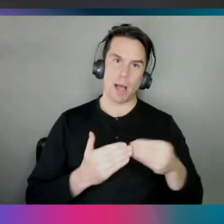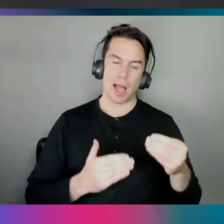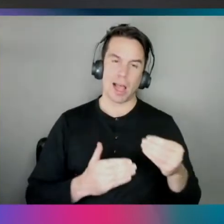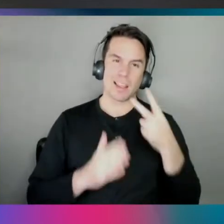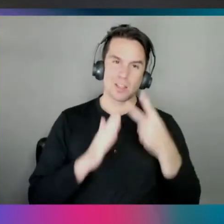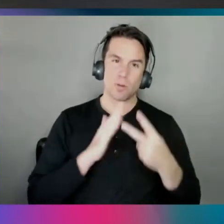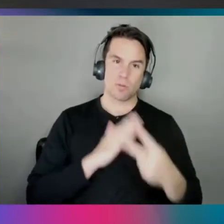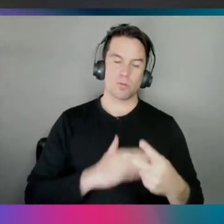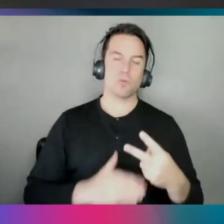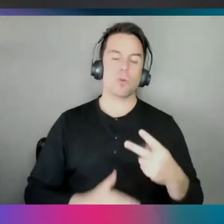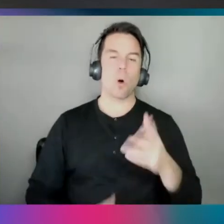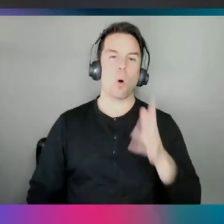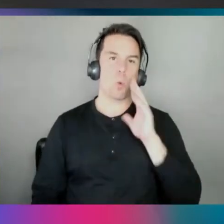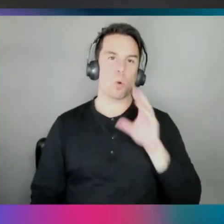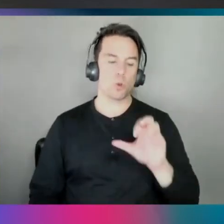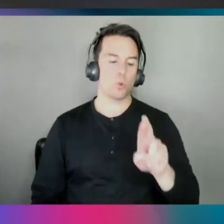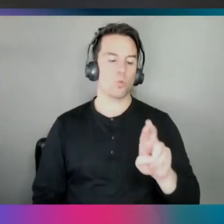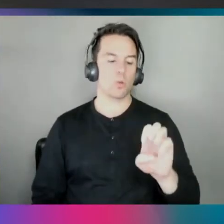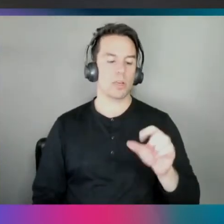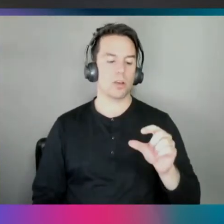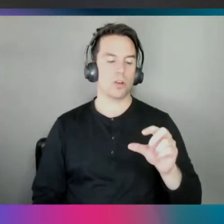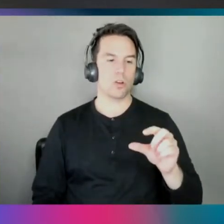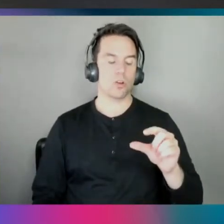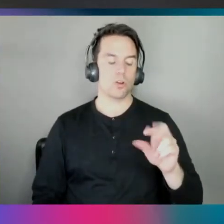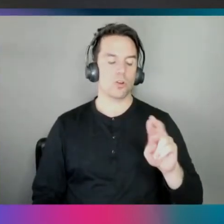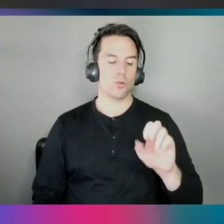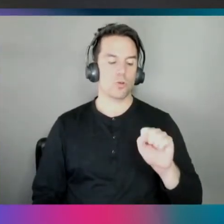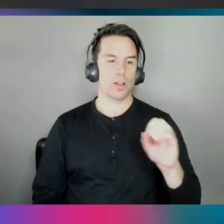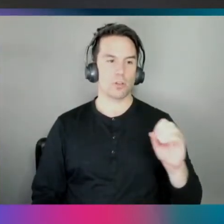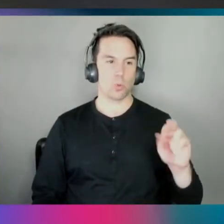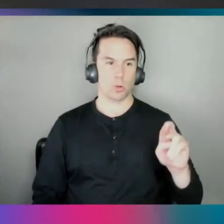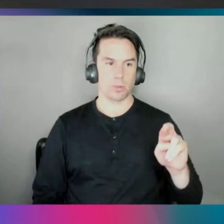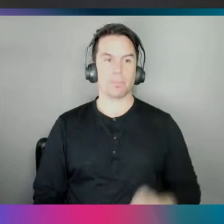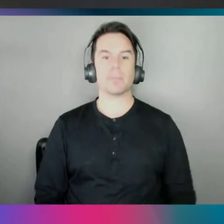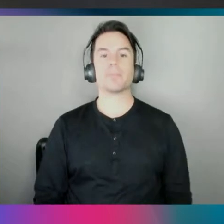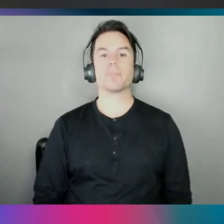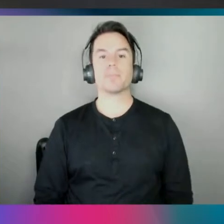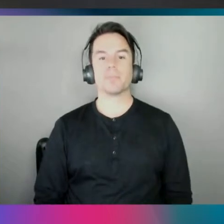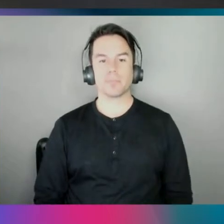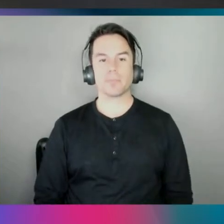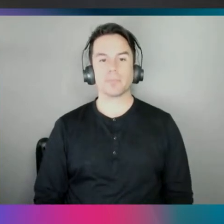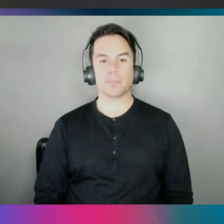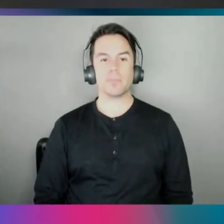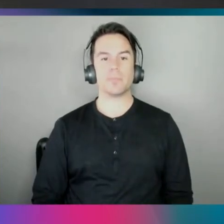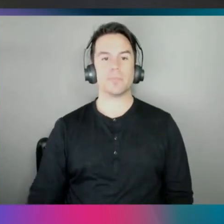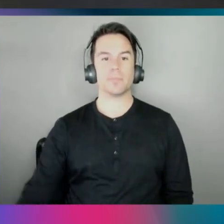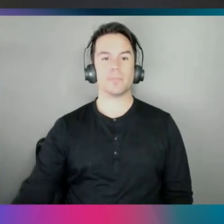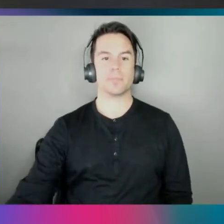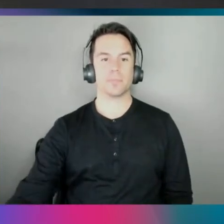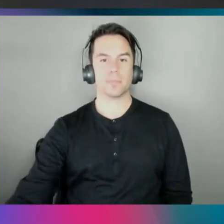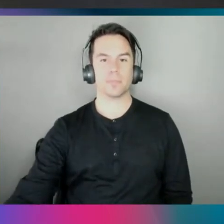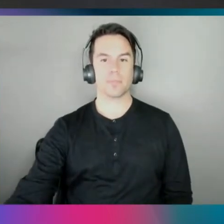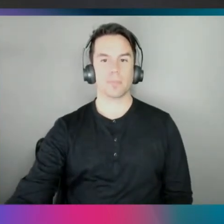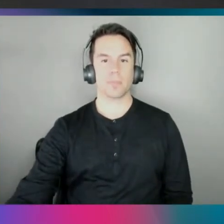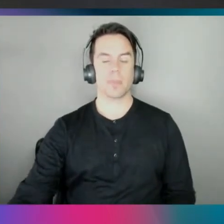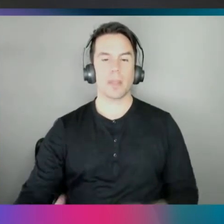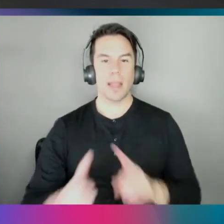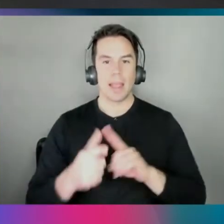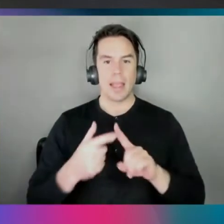see that when we get there. Perfect. And we have, when it comes to the inputs